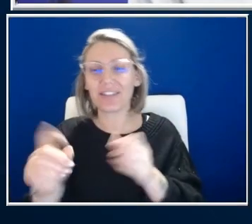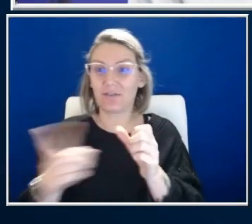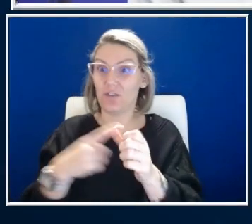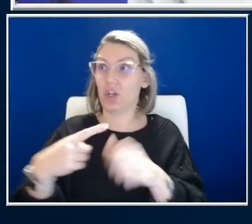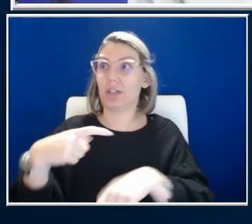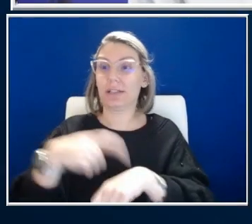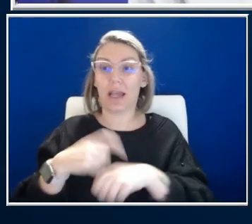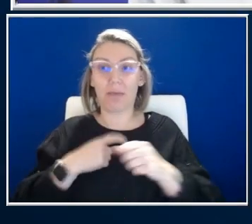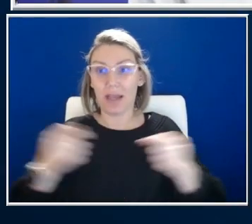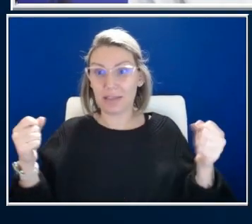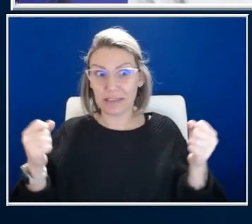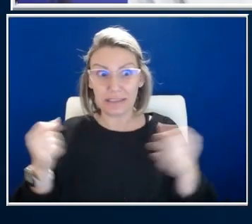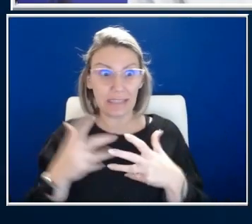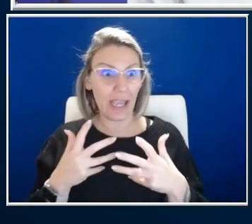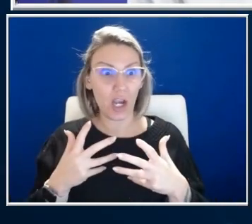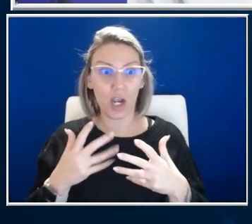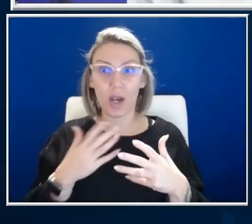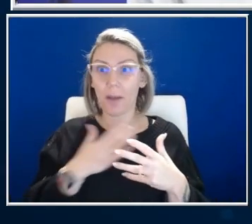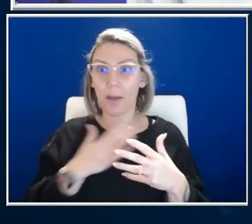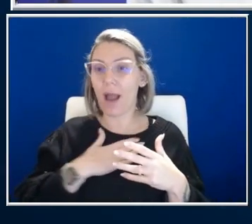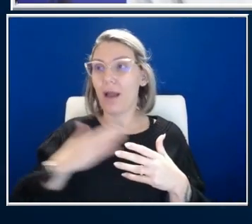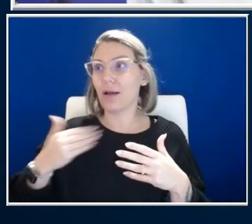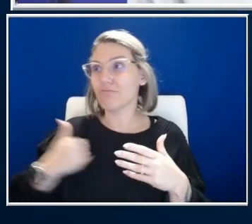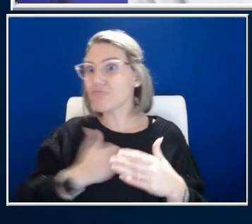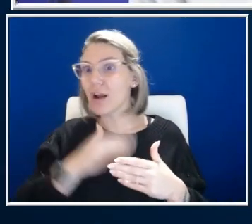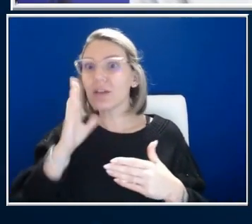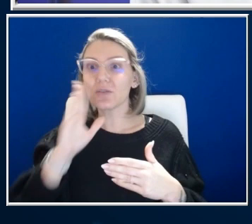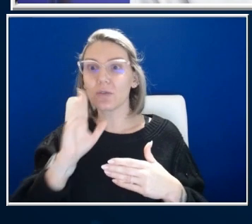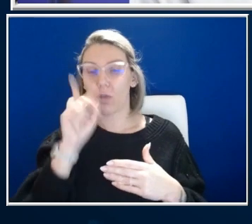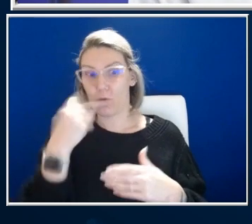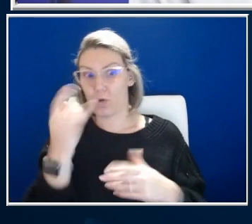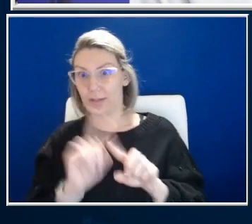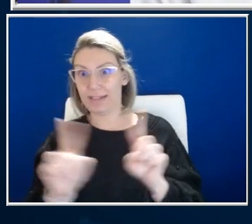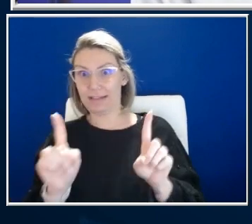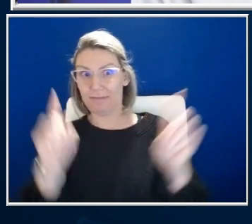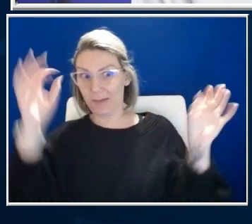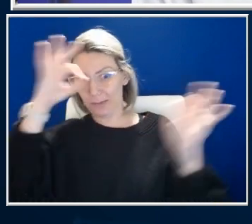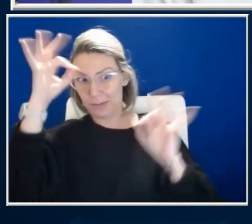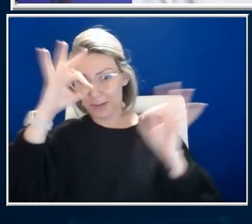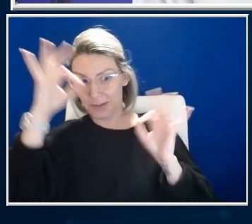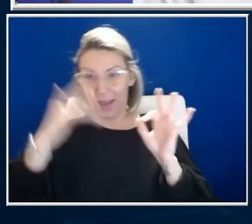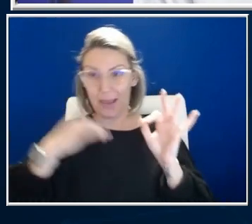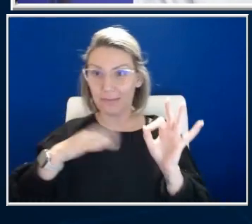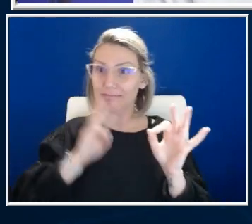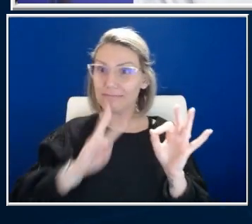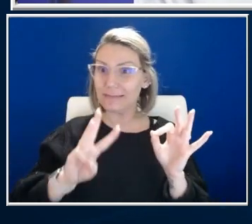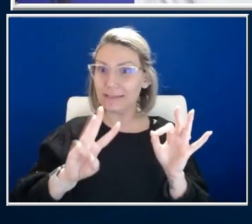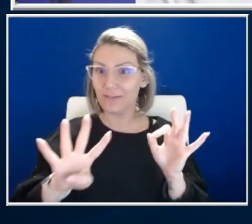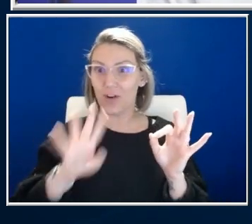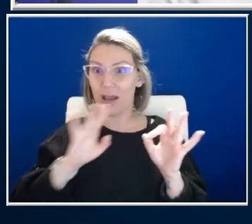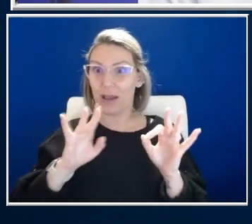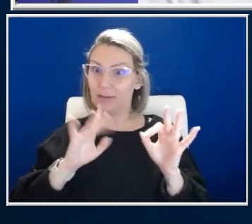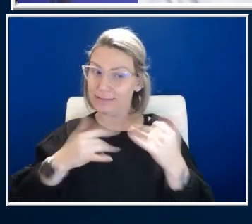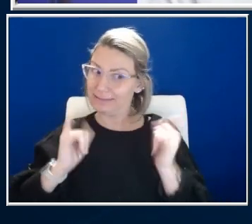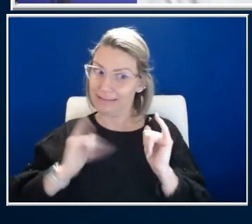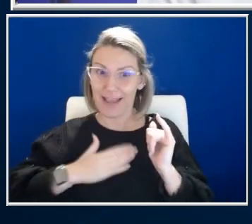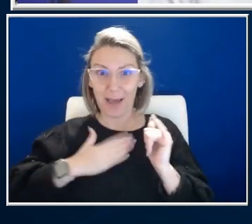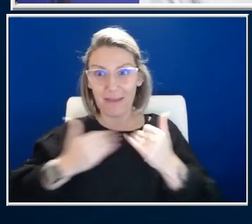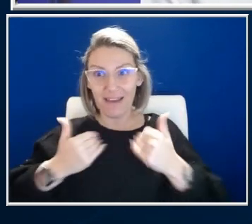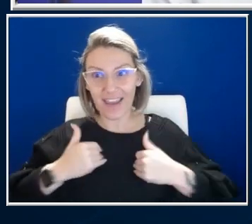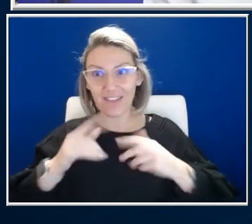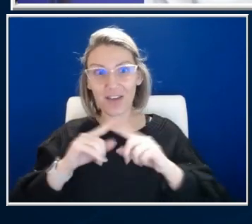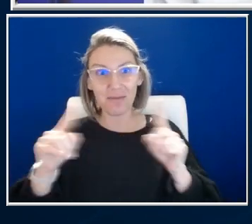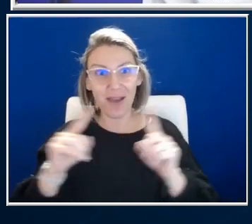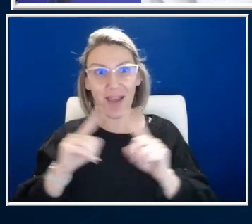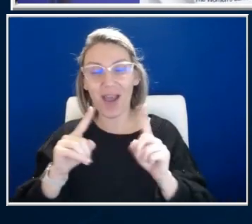that my breasts were going to look different. I had no idea. Now I'm 64. I was just glad I still had them. But the thing about it was